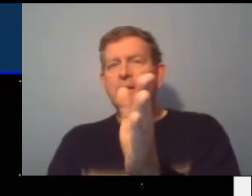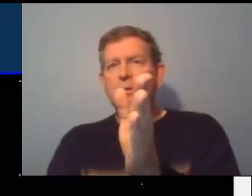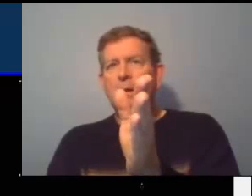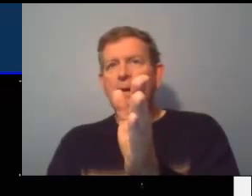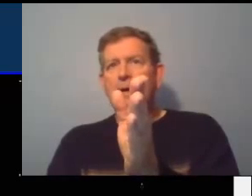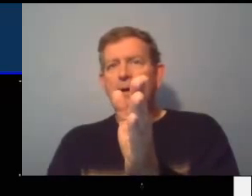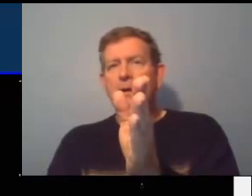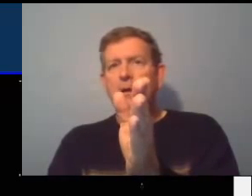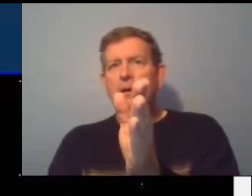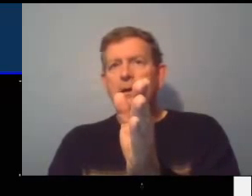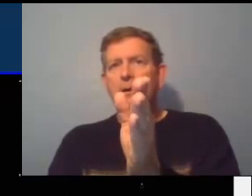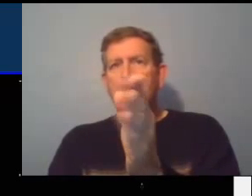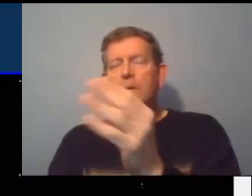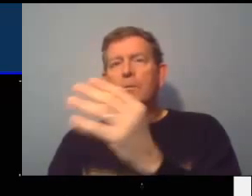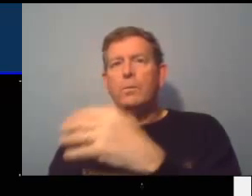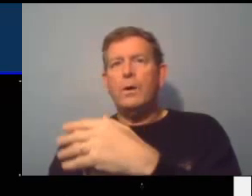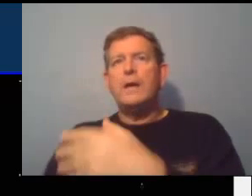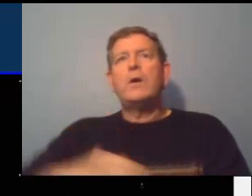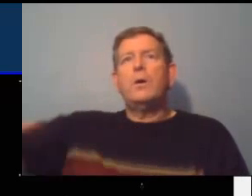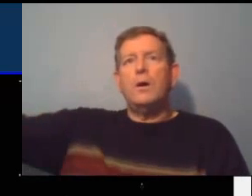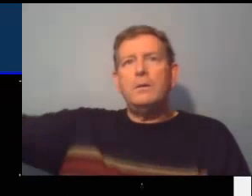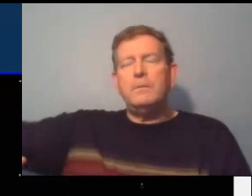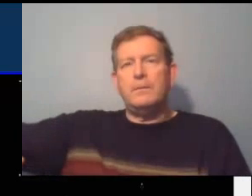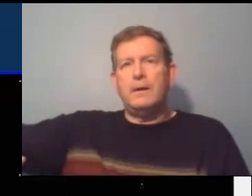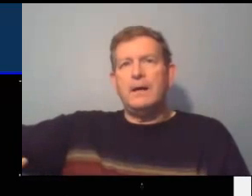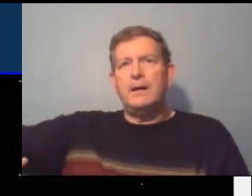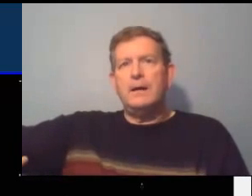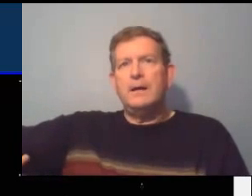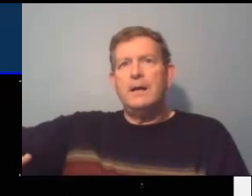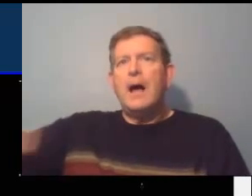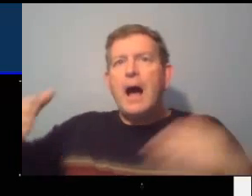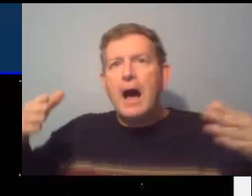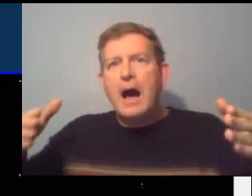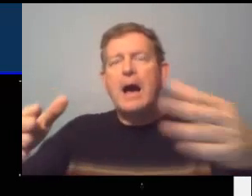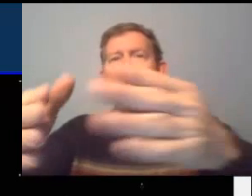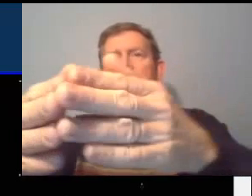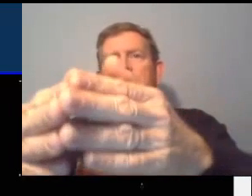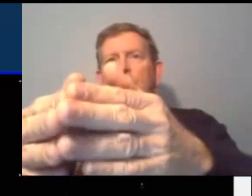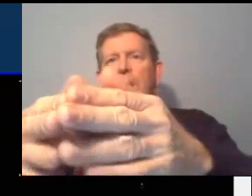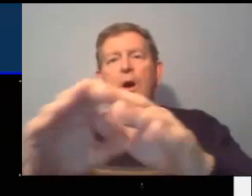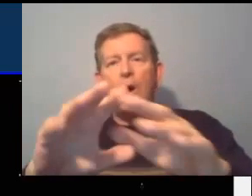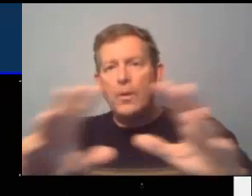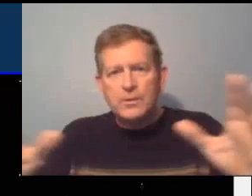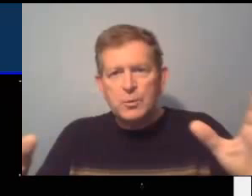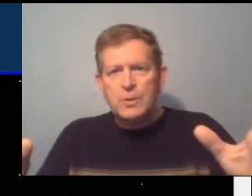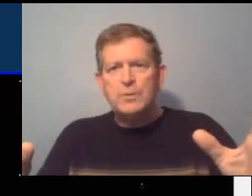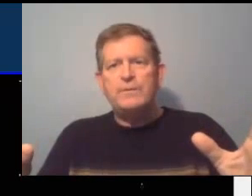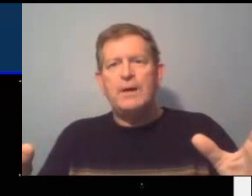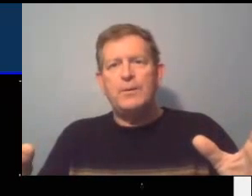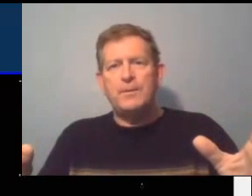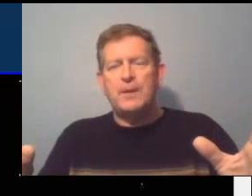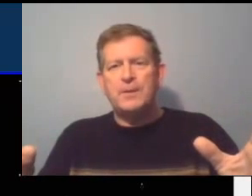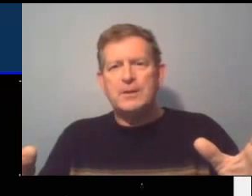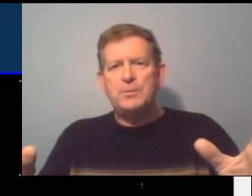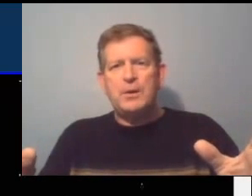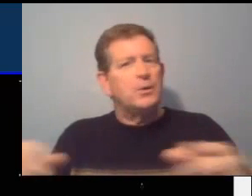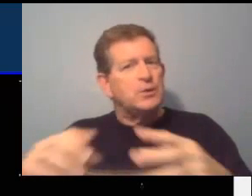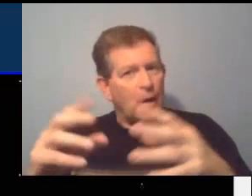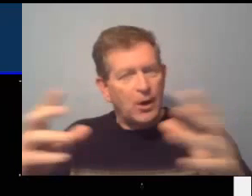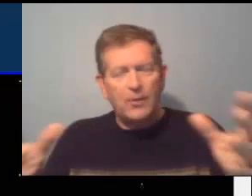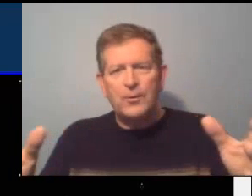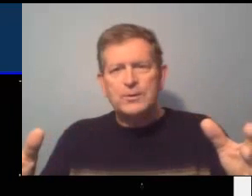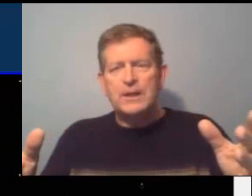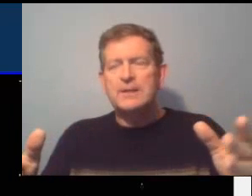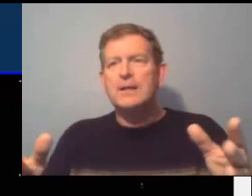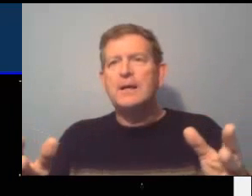Mamá va a la escuela. Voy con mamá a la escuela. All those words we've dealt with up to this point. You can